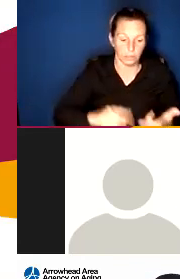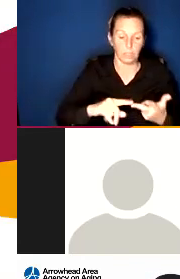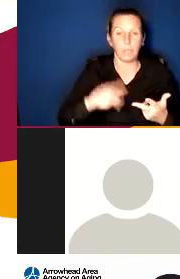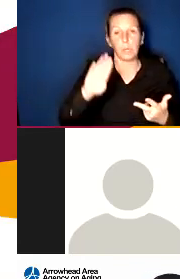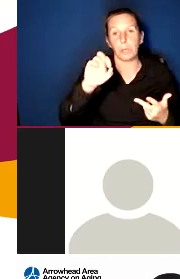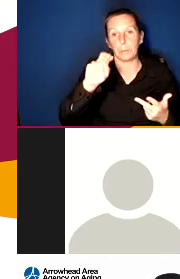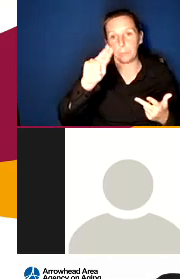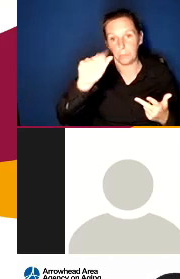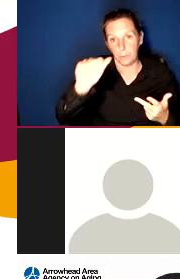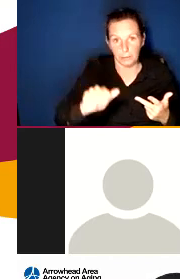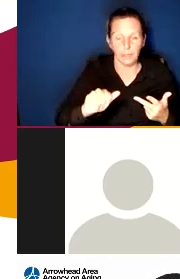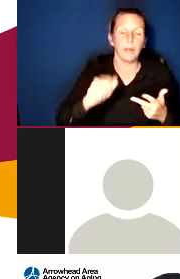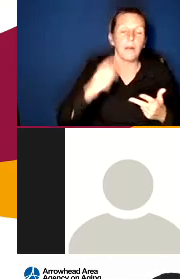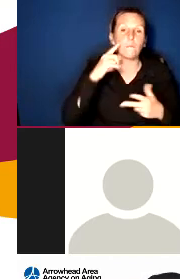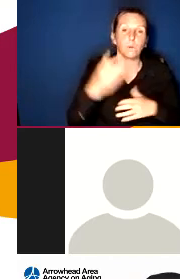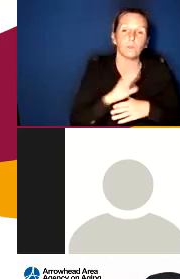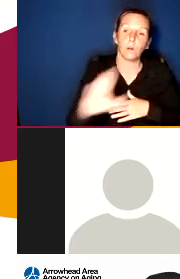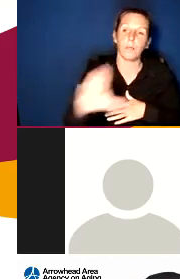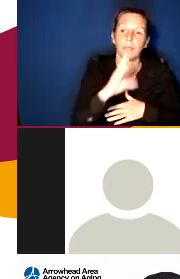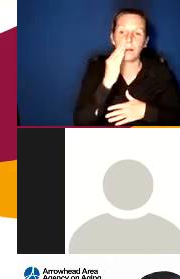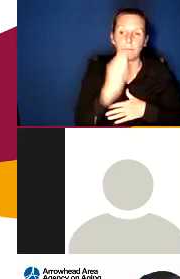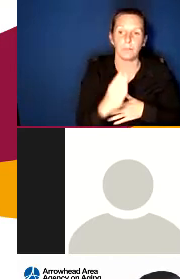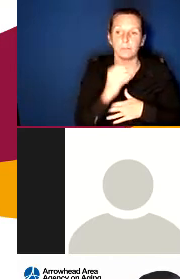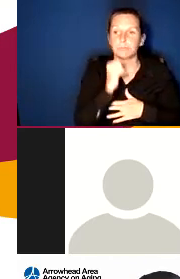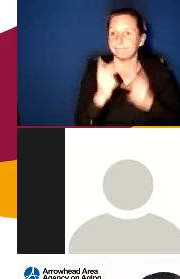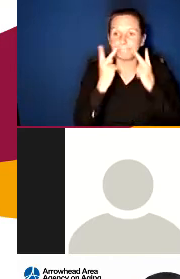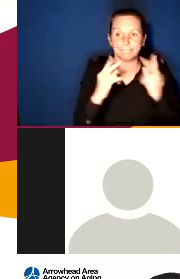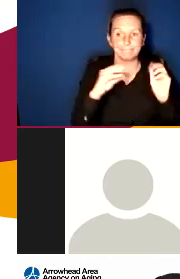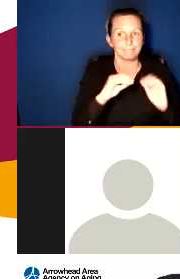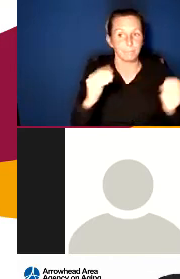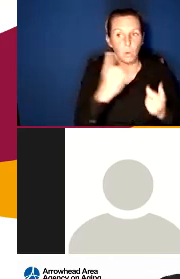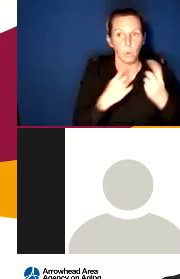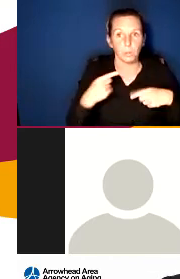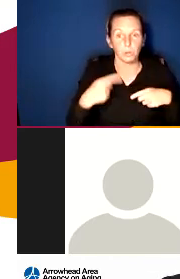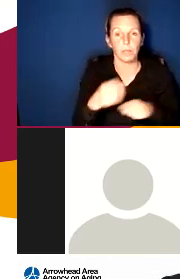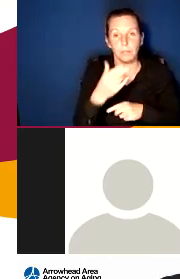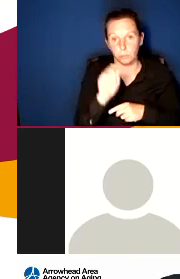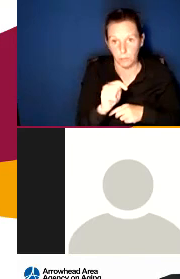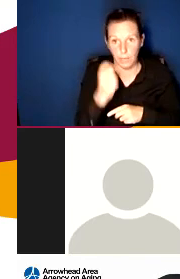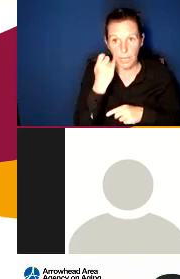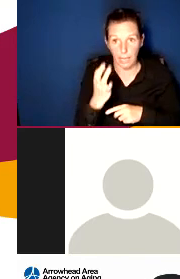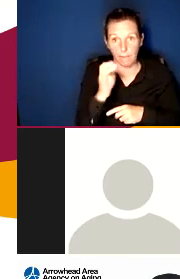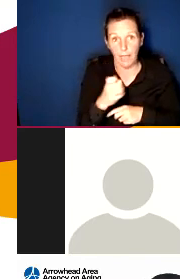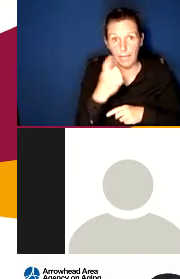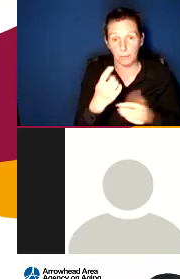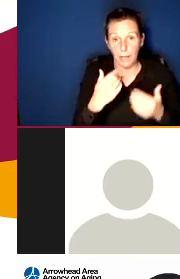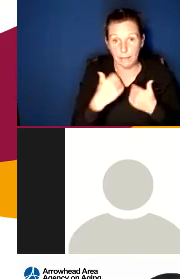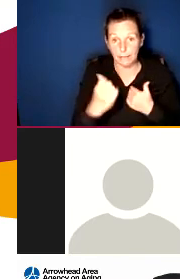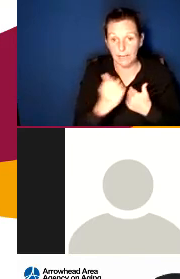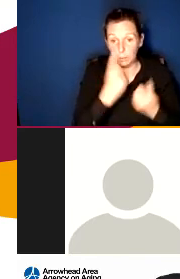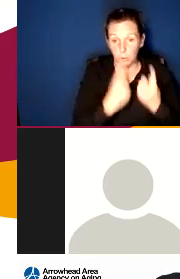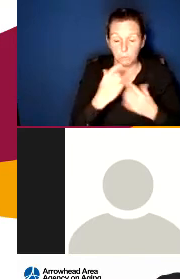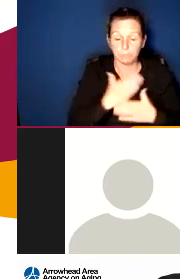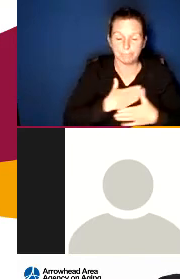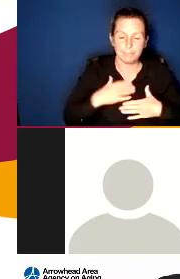their information today. I didn't see any questions in the chat, but if anybody has any questions, feel free to put them in